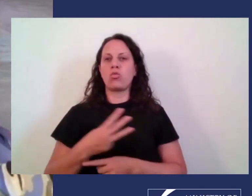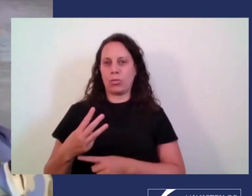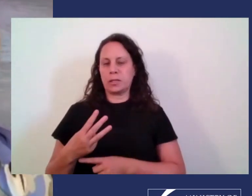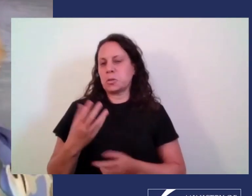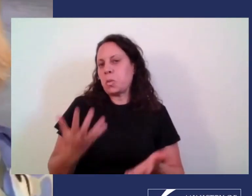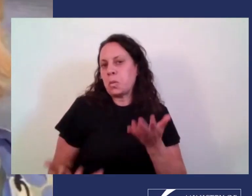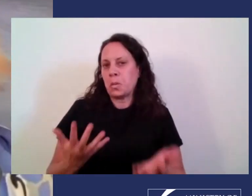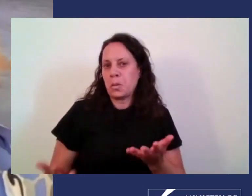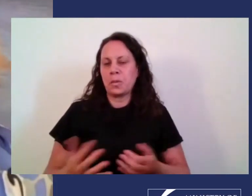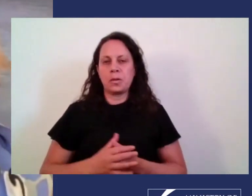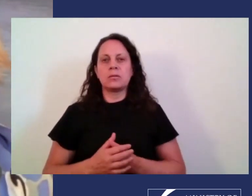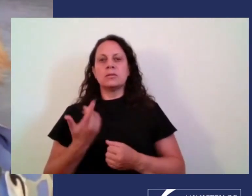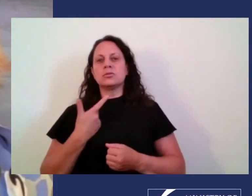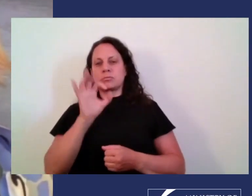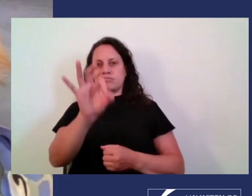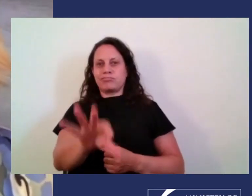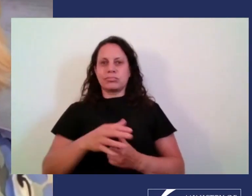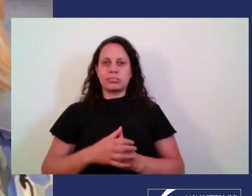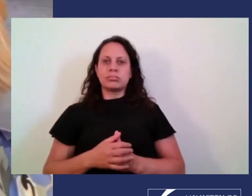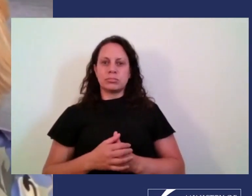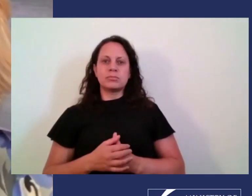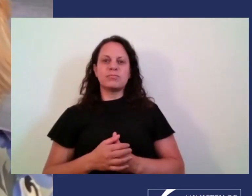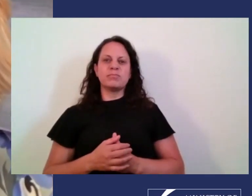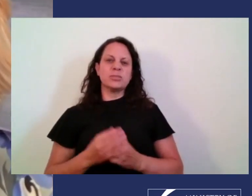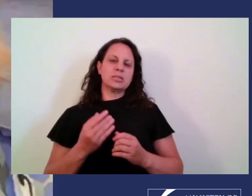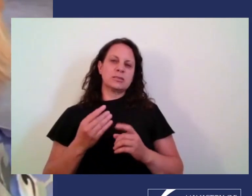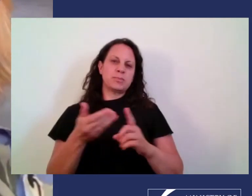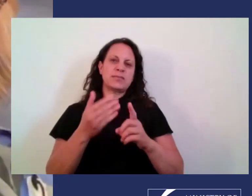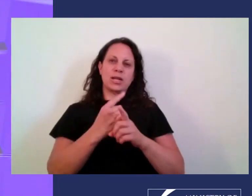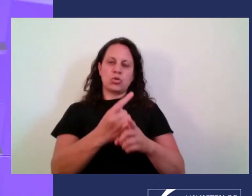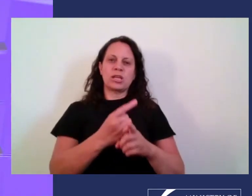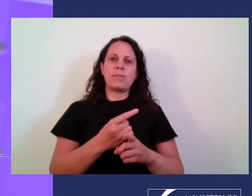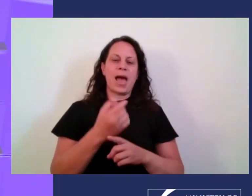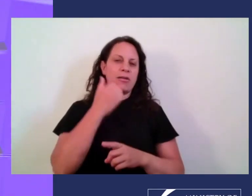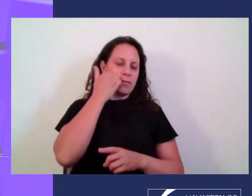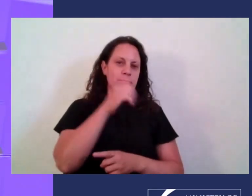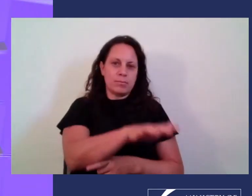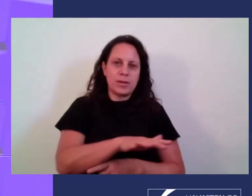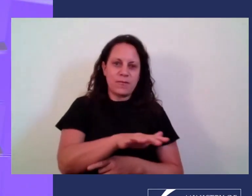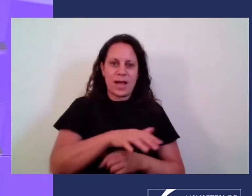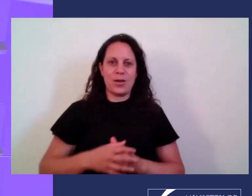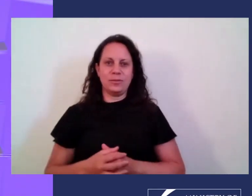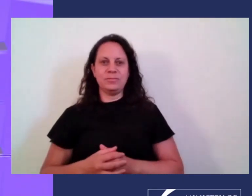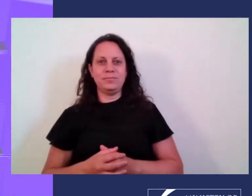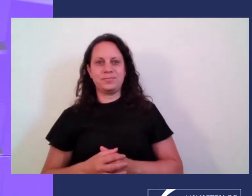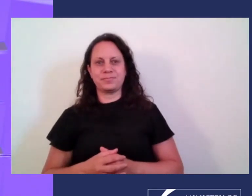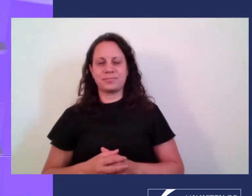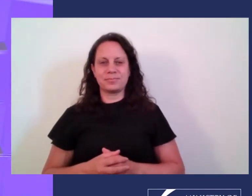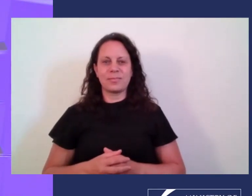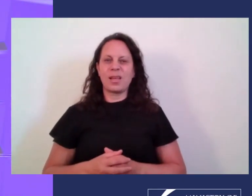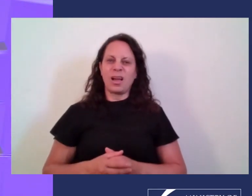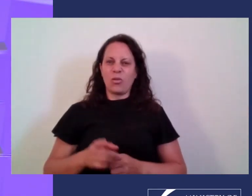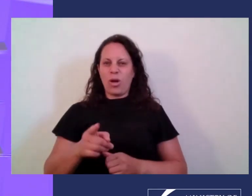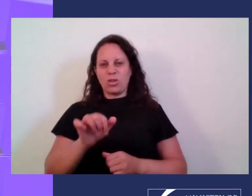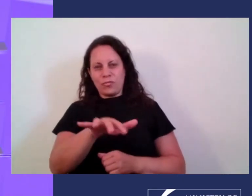that, especially for some of our whānau Māori. Yeah, not all of us have an auntie who's a paediatric doctor like you